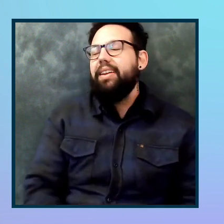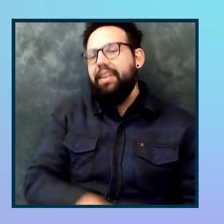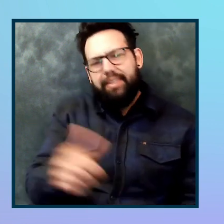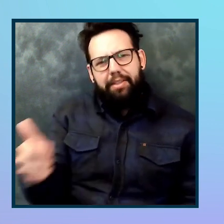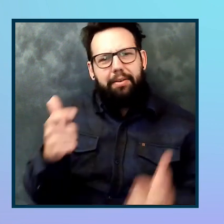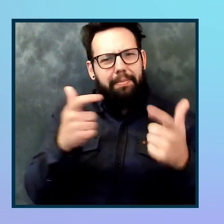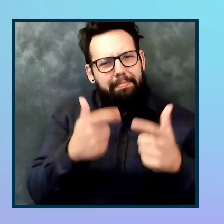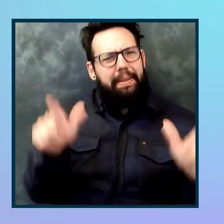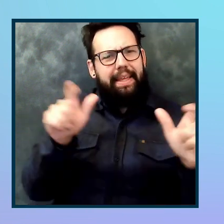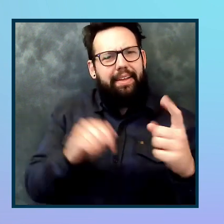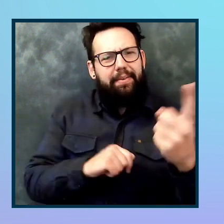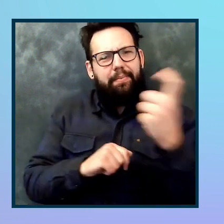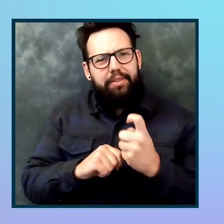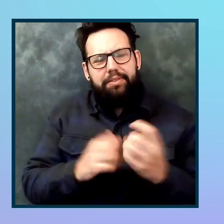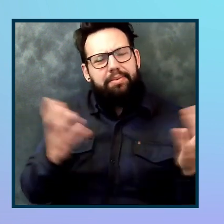is,